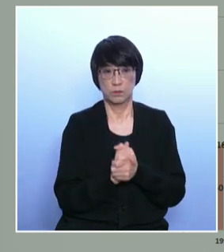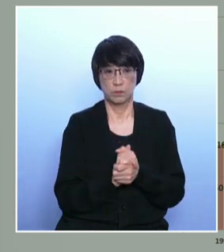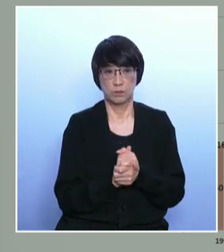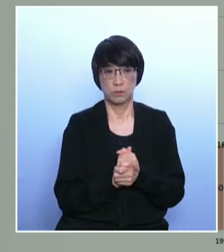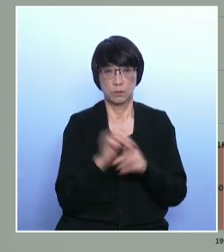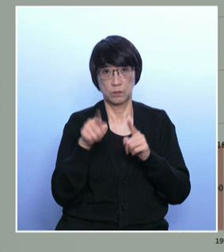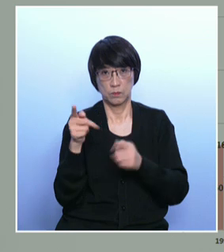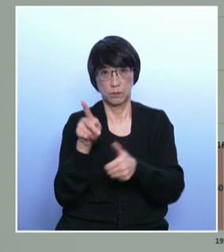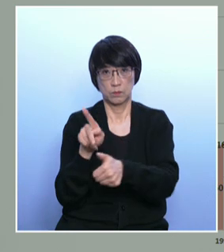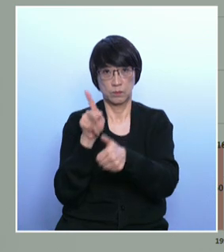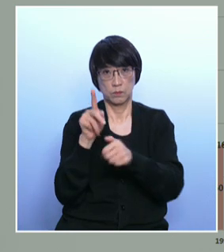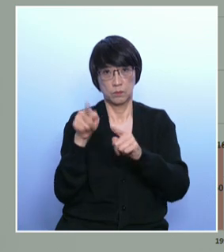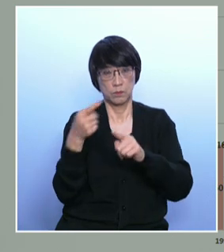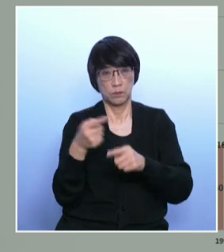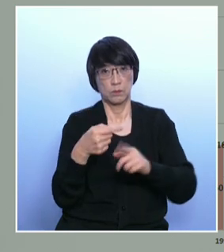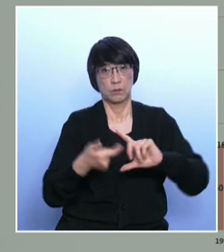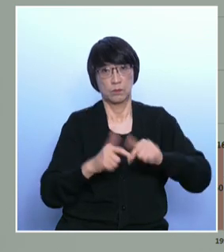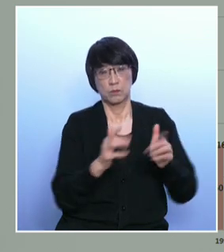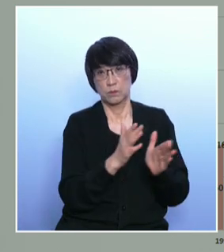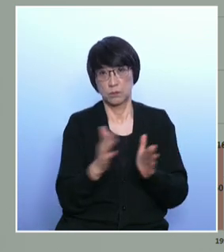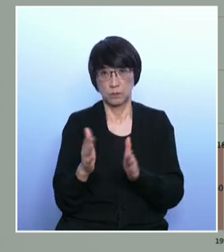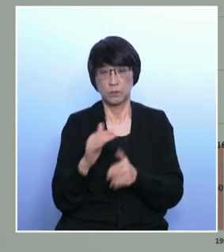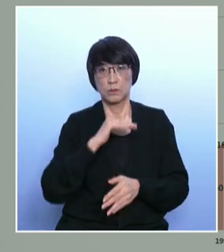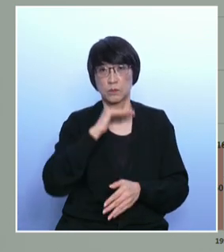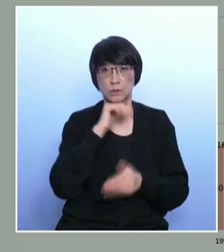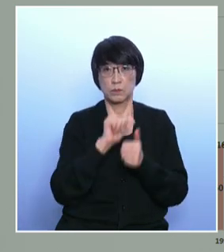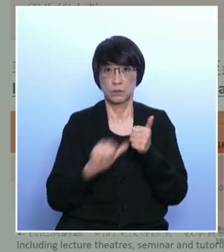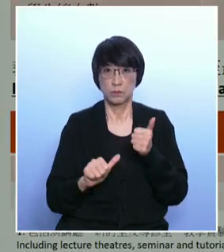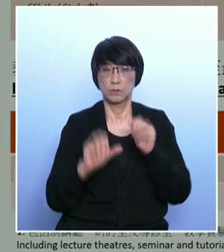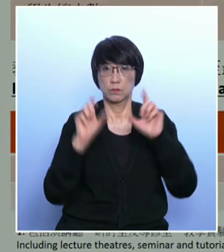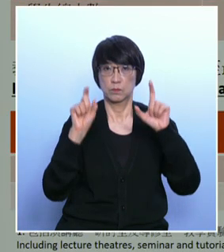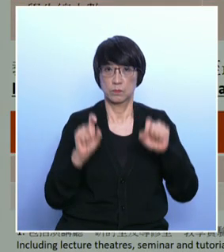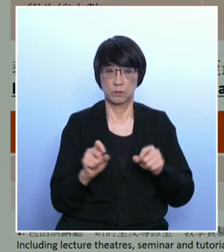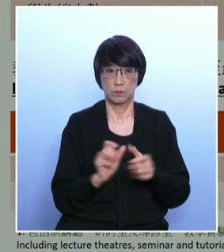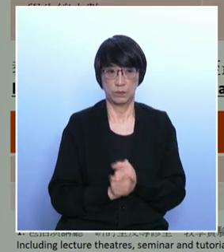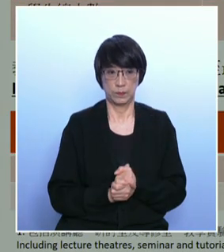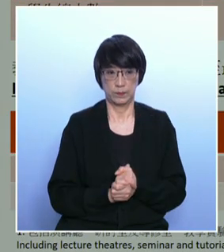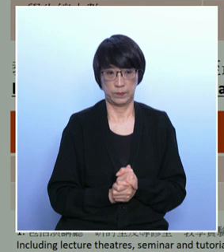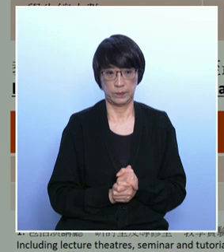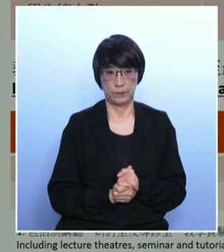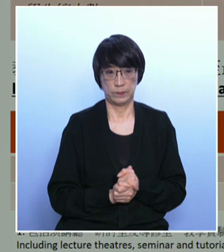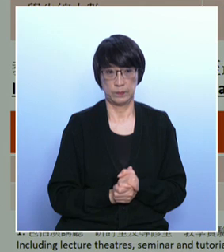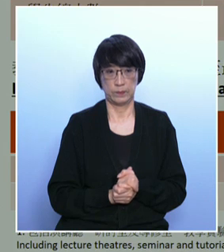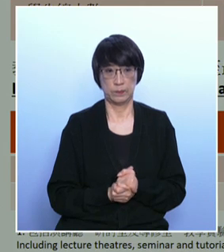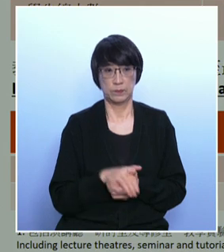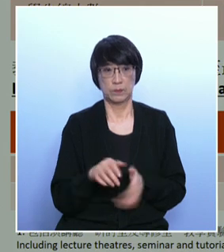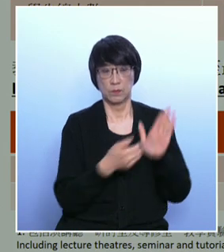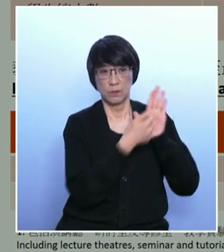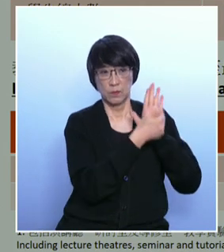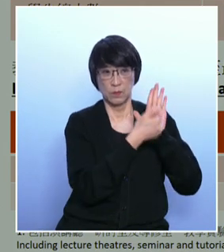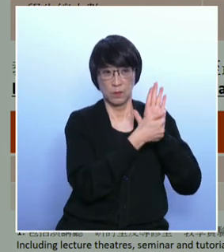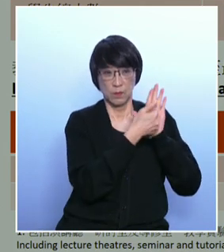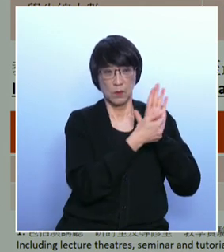of residences for students. The current number still stands as 160, and we will provide further